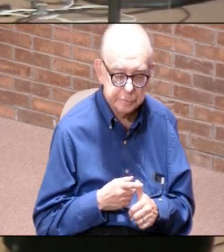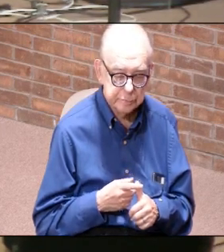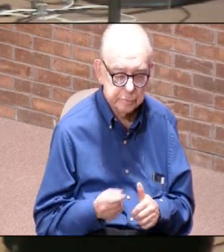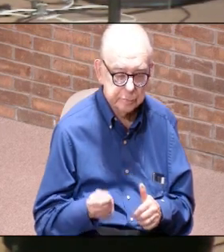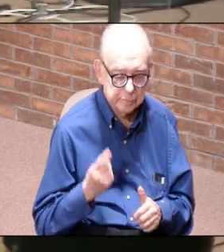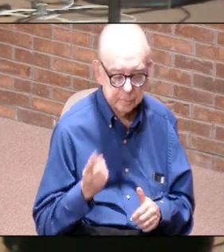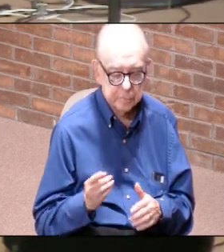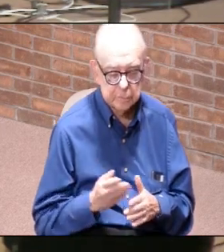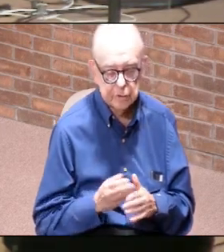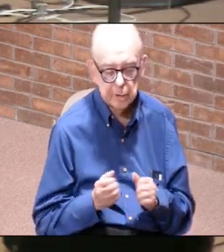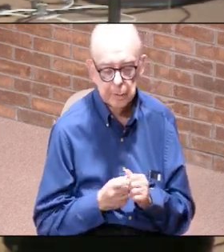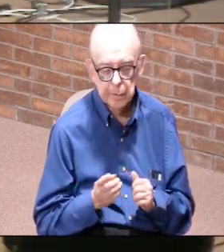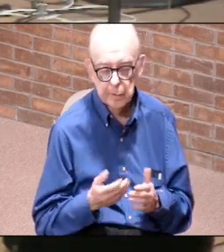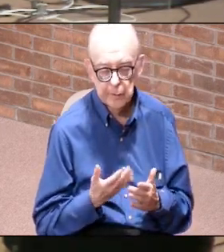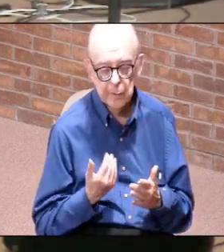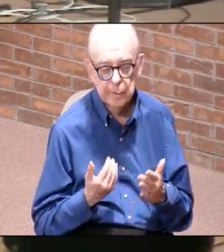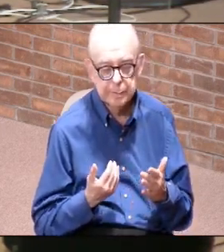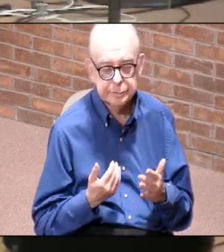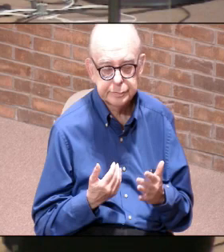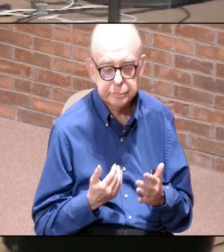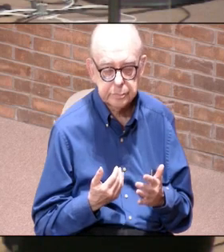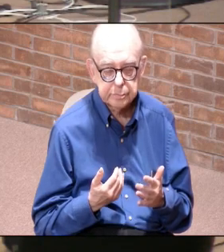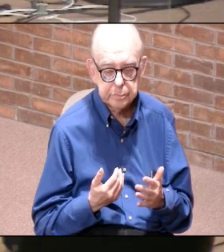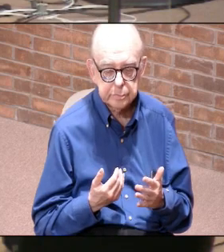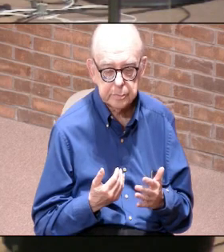I think I've shared with you,